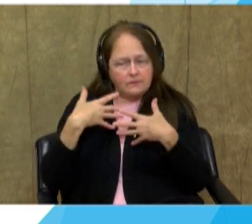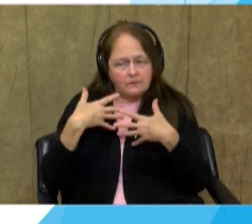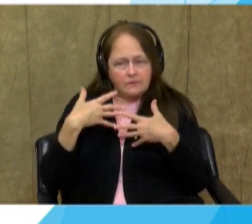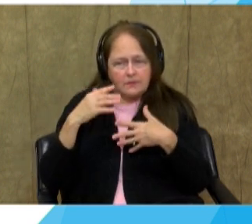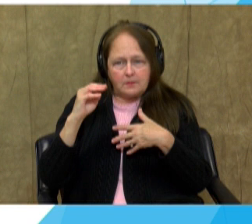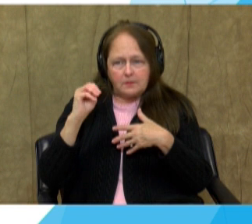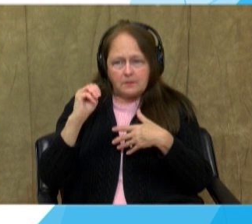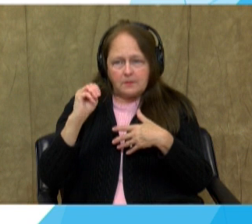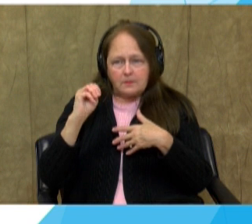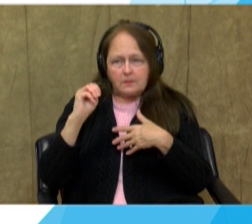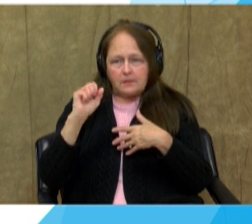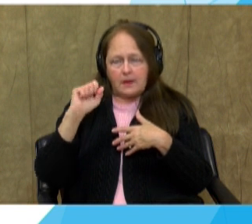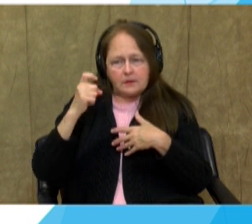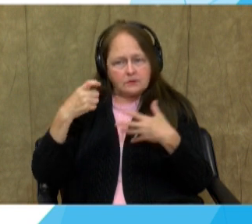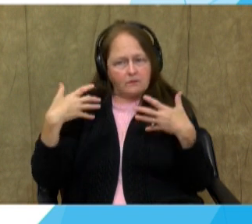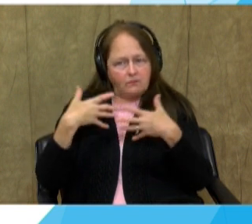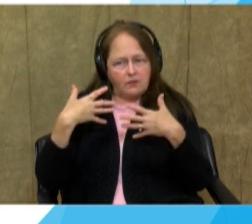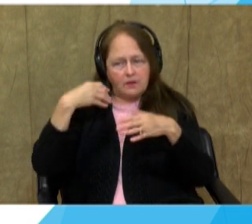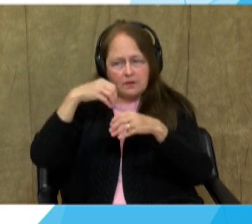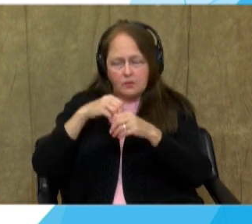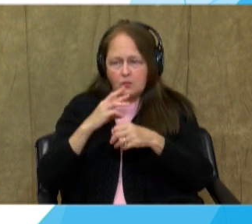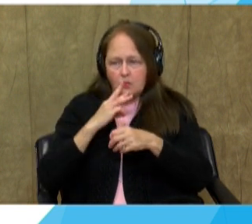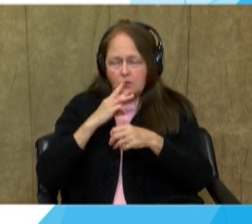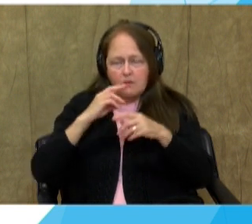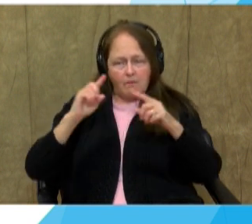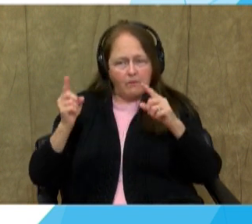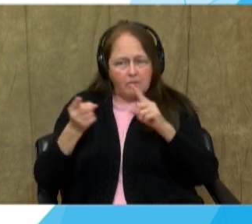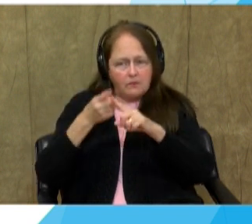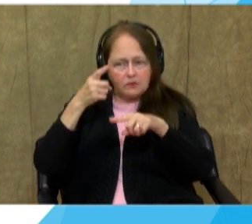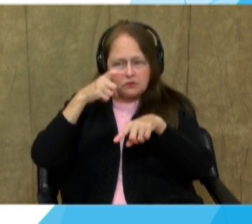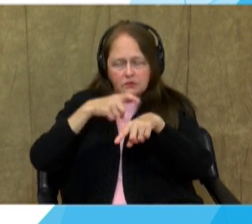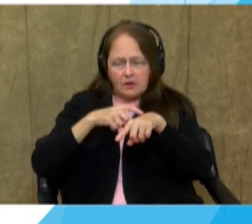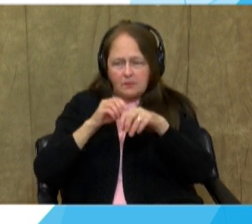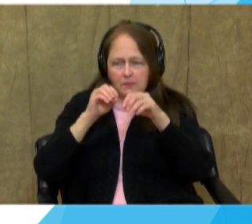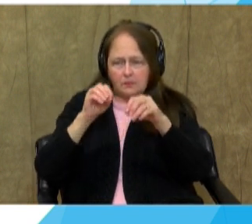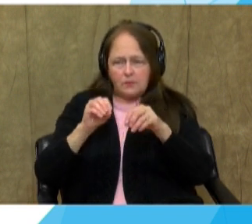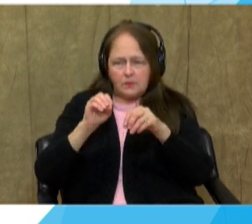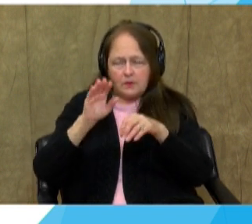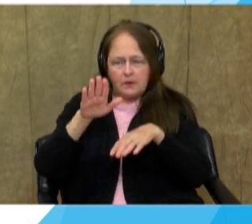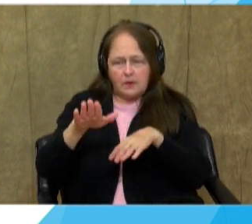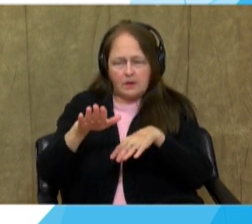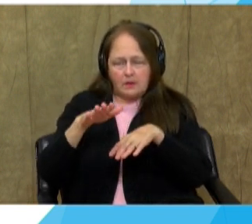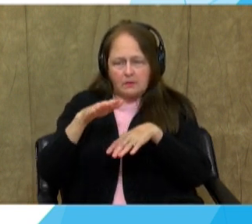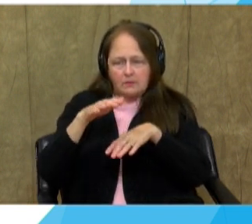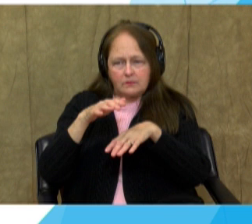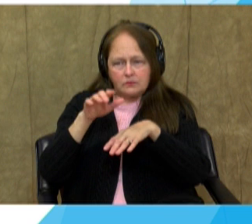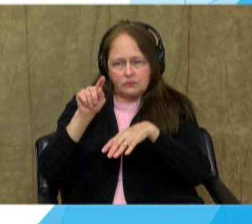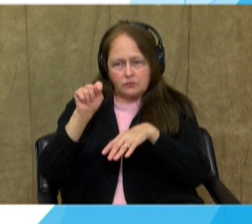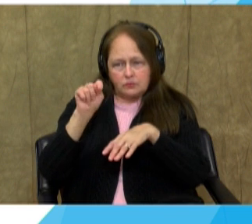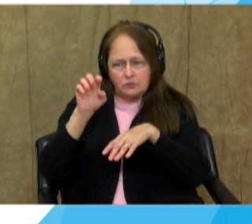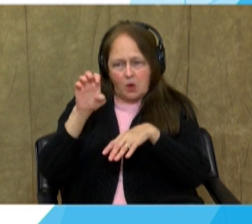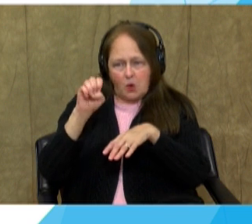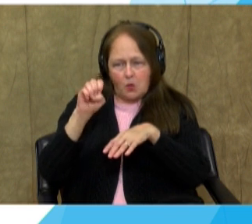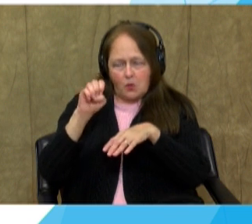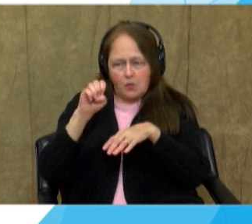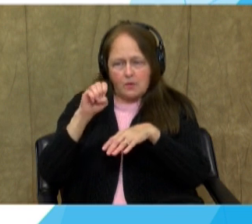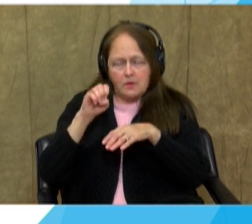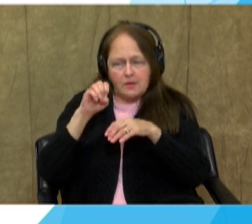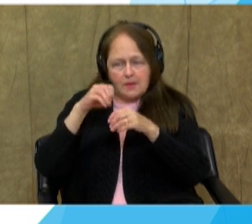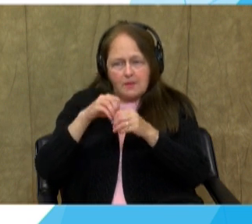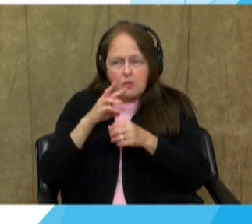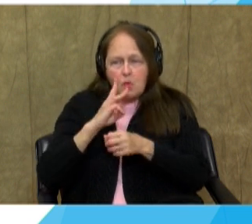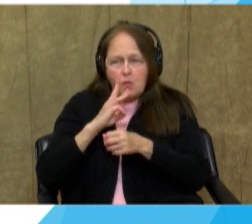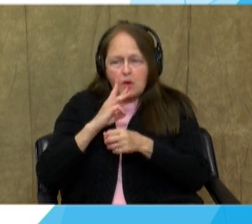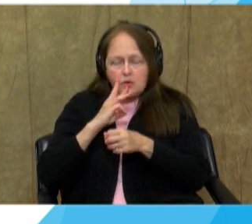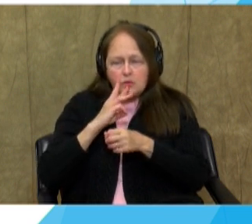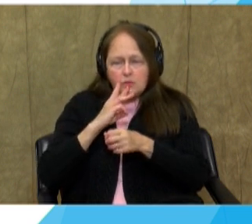water. This was the first time he had even dipped his toes in since then. "You can do it," his